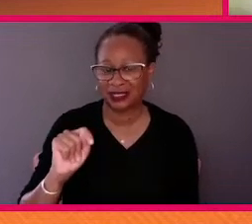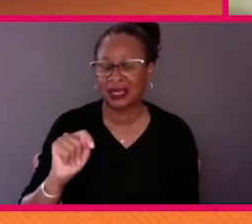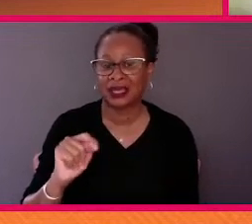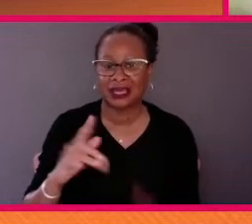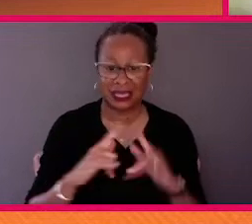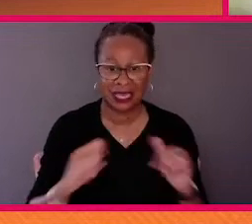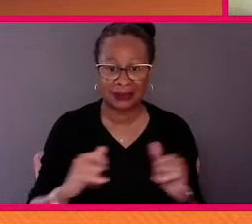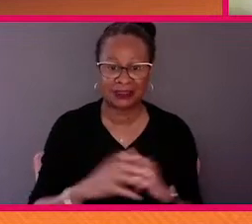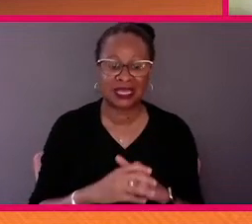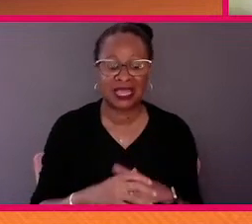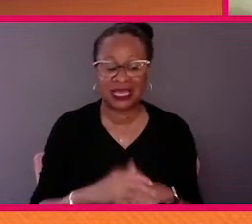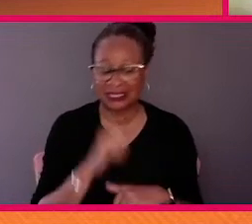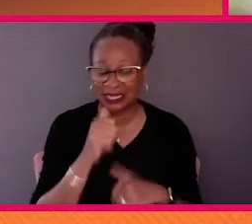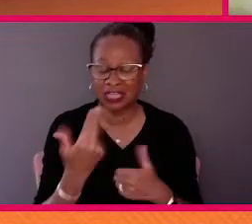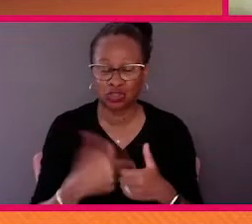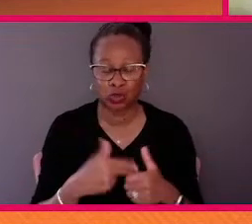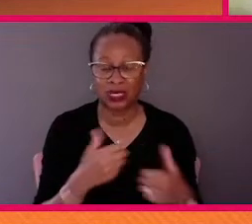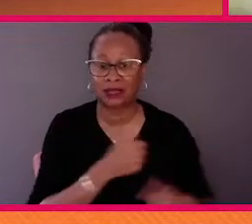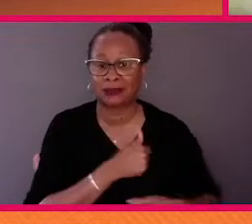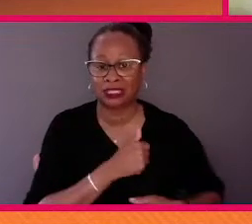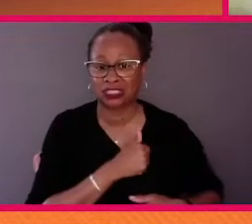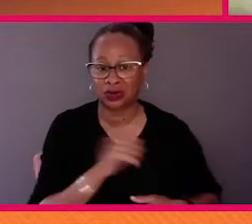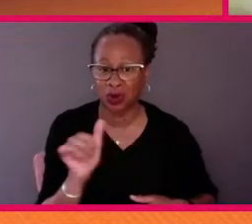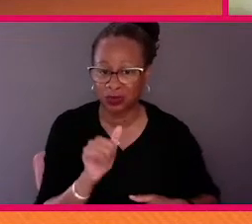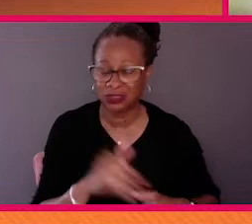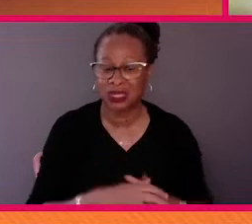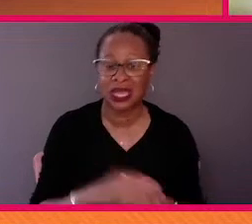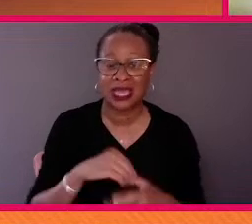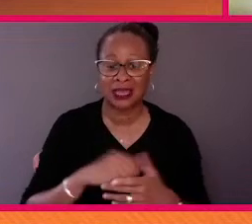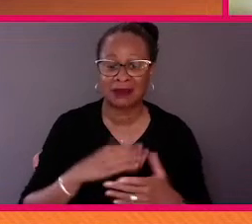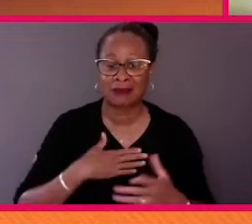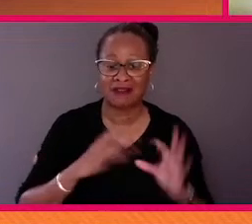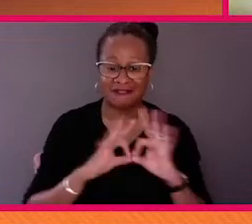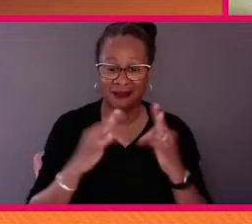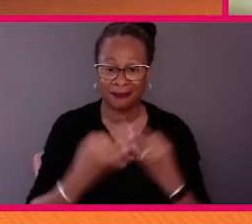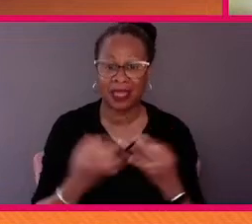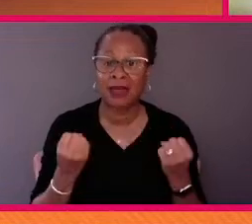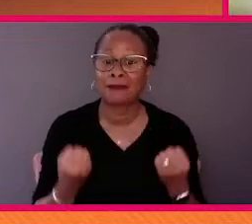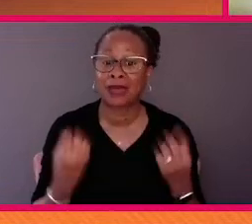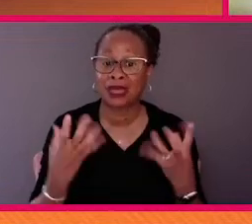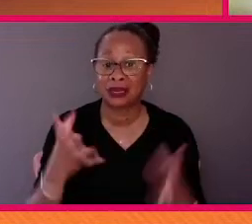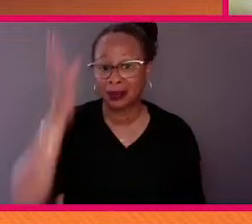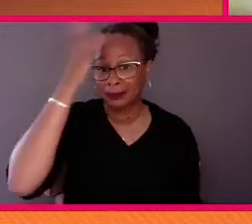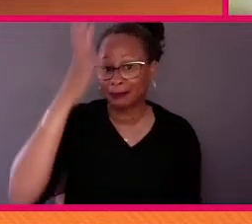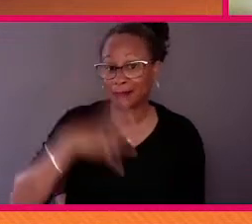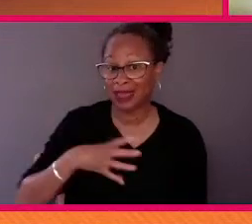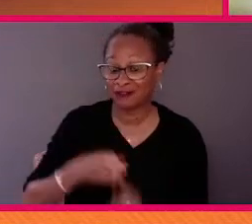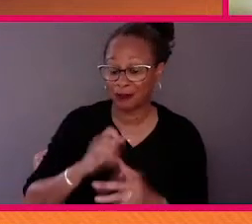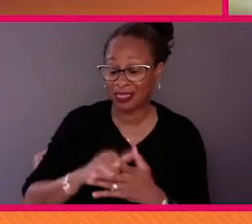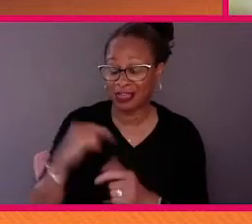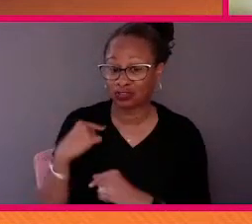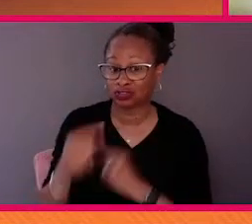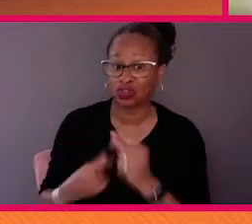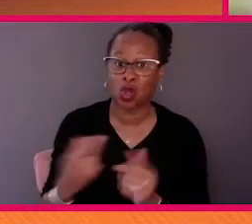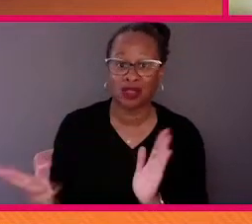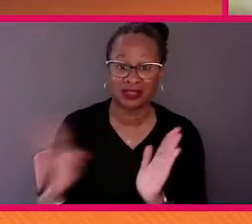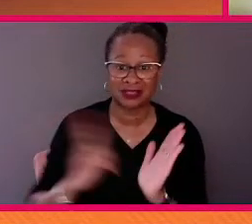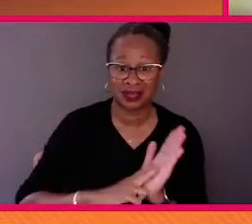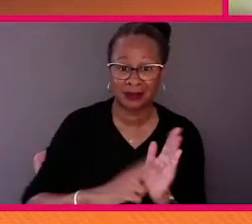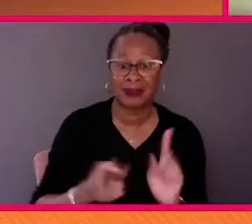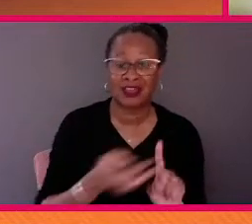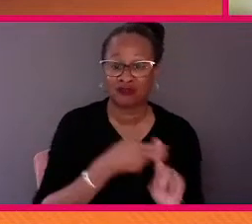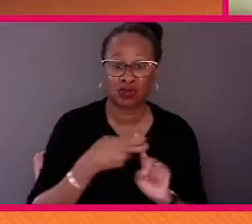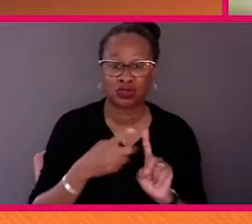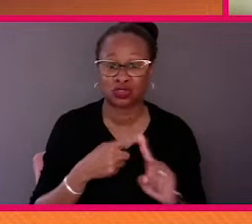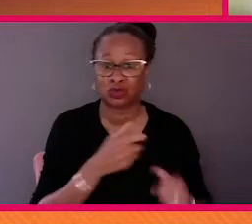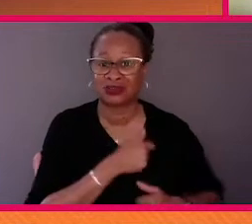US military. So in my family, a lot of the men of that generation, they all enlisted rather than being imprisoned.